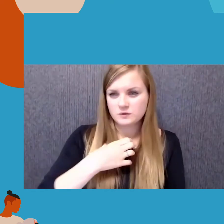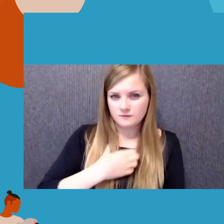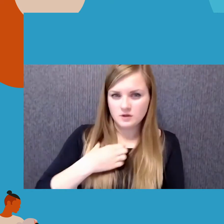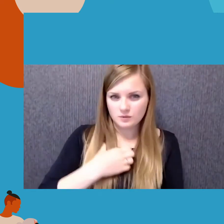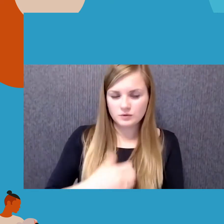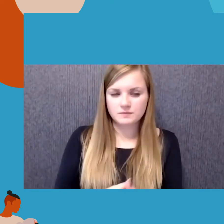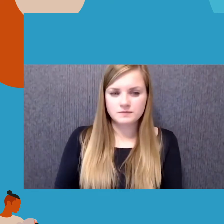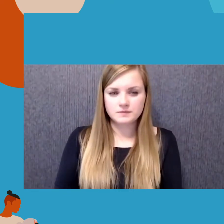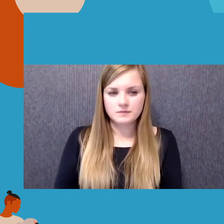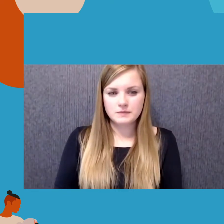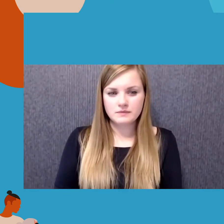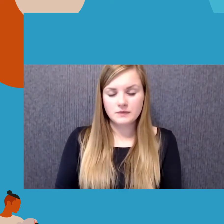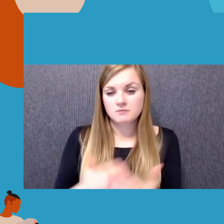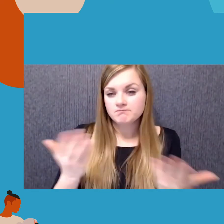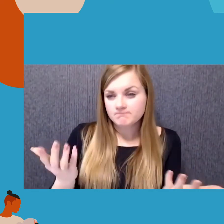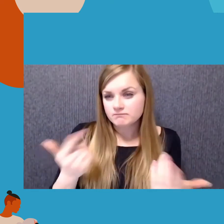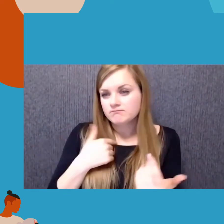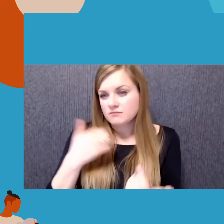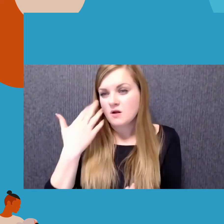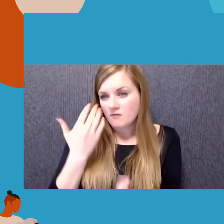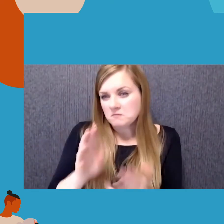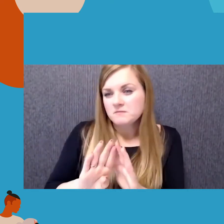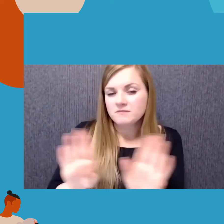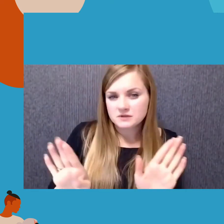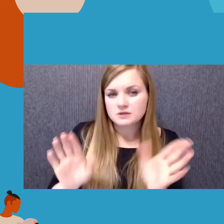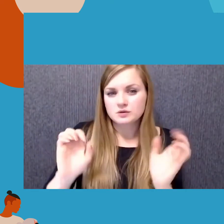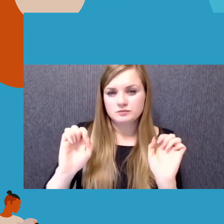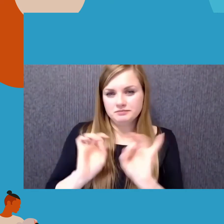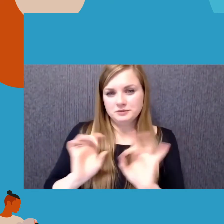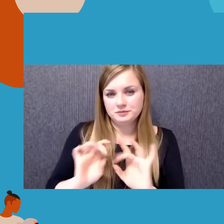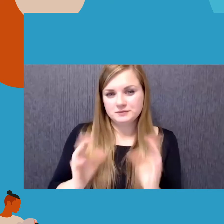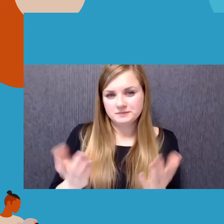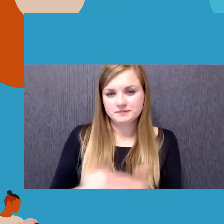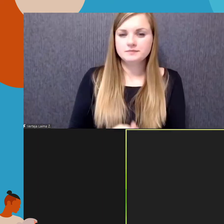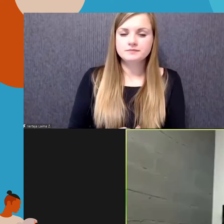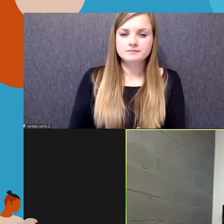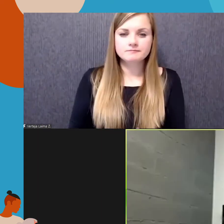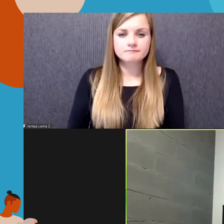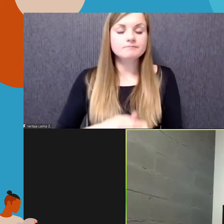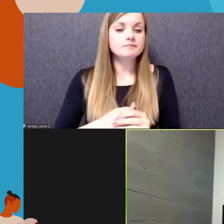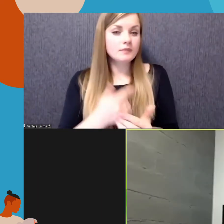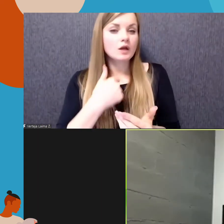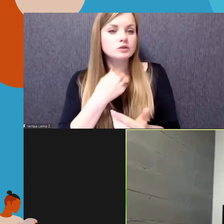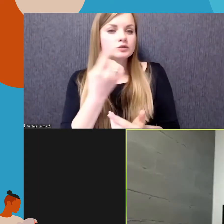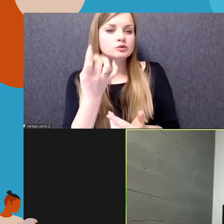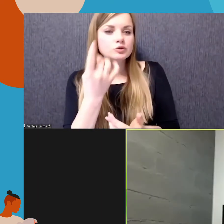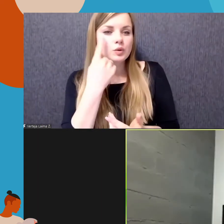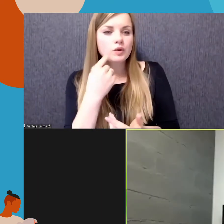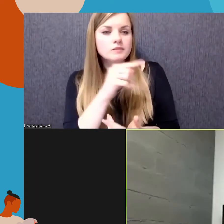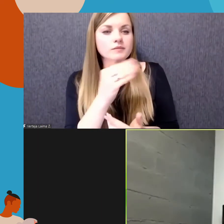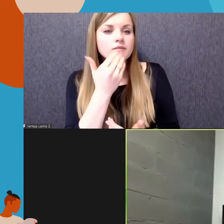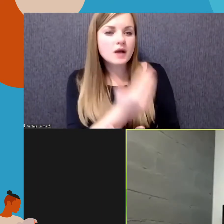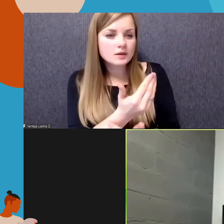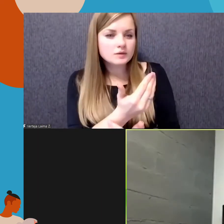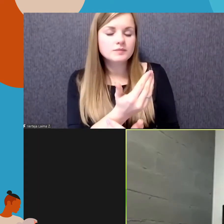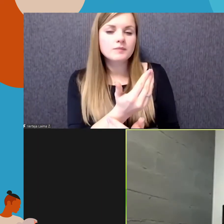and that the decisions taken by courts will be good for us all. So that would be all. Thank you. I have